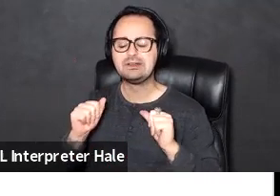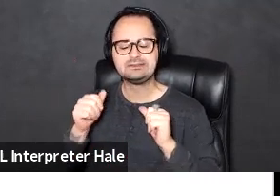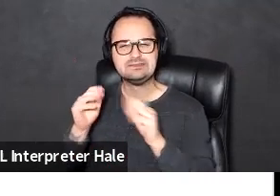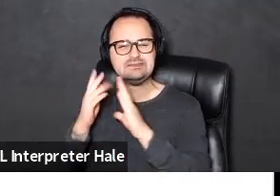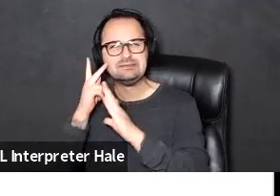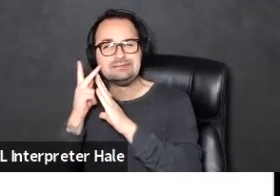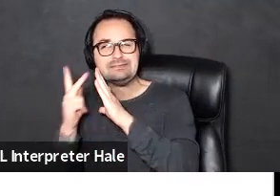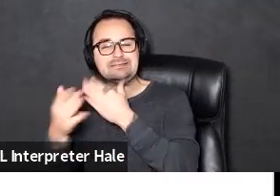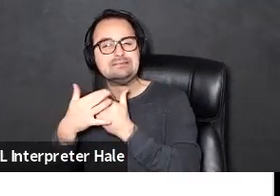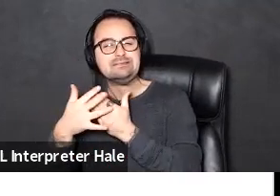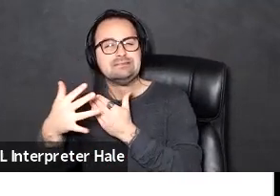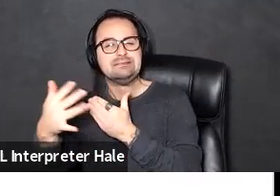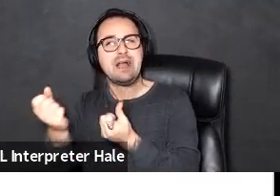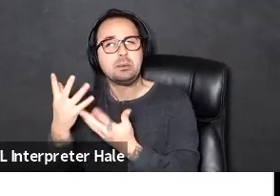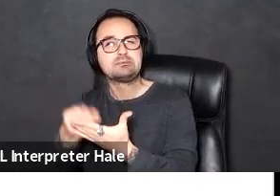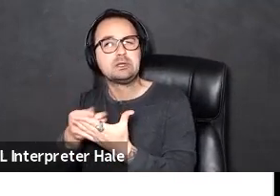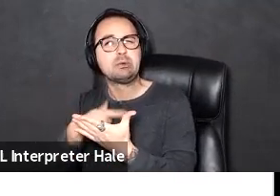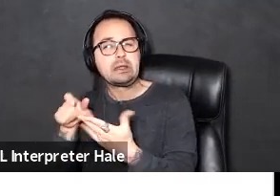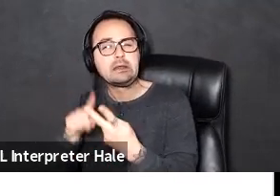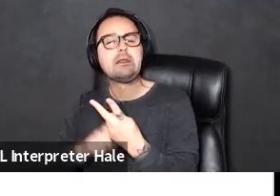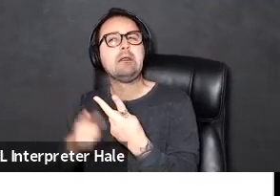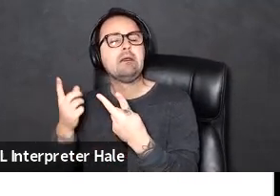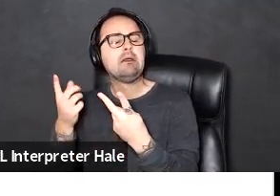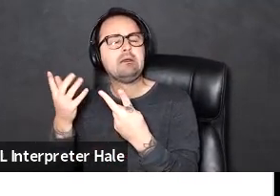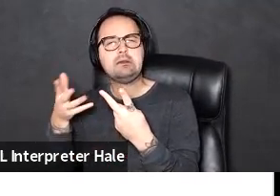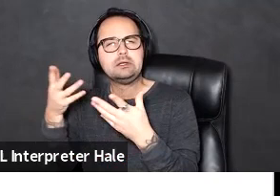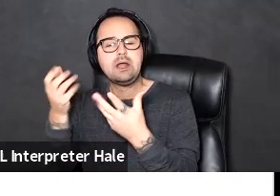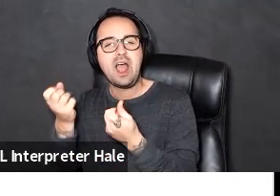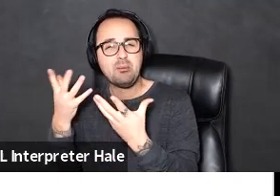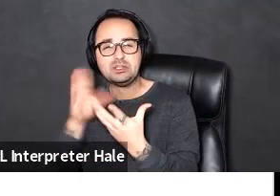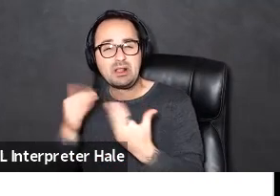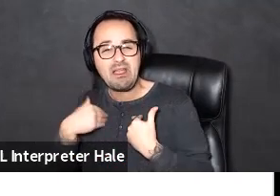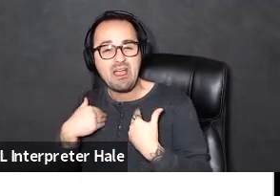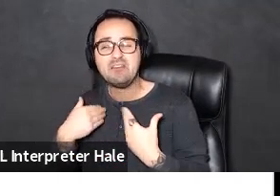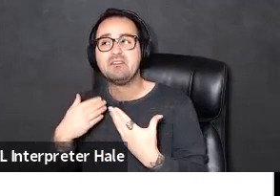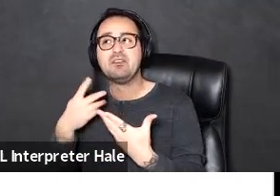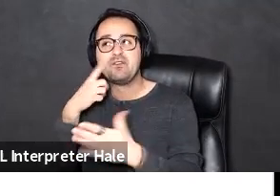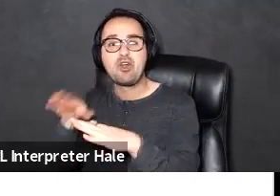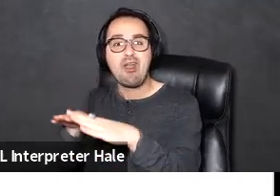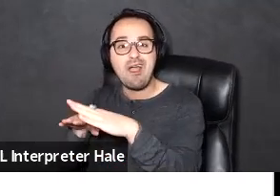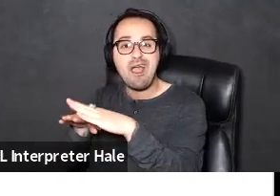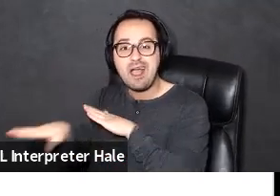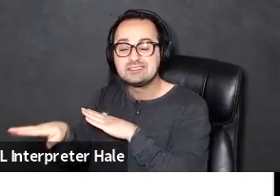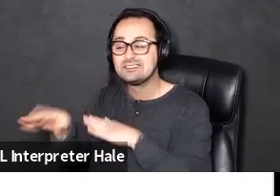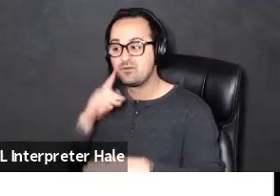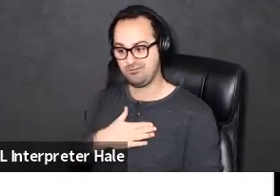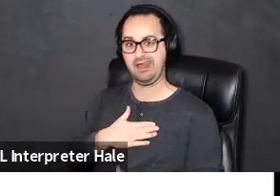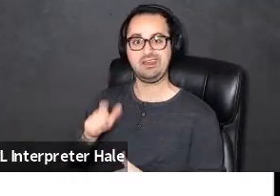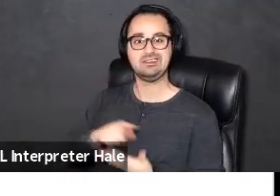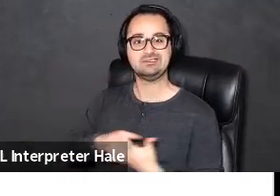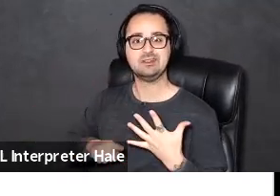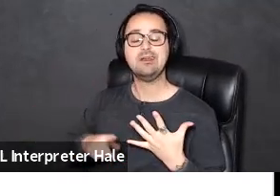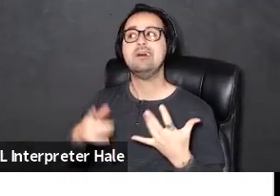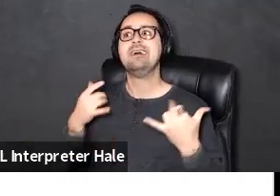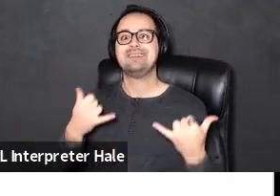future, how much am I going to need? How much am I going to have to access for the need that I have? Now you have to do